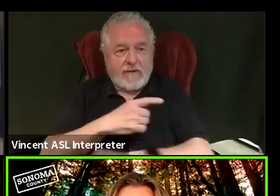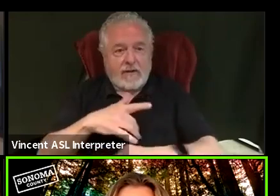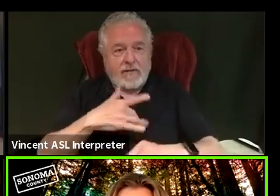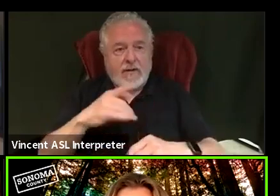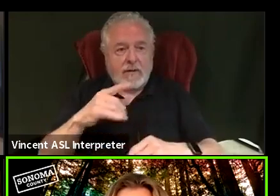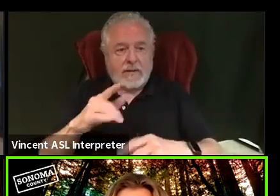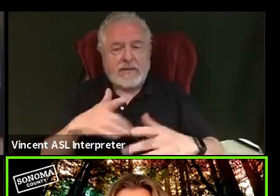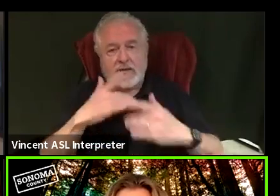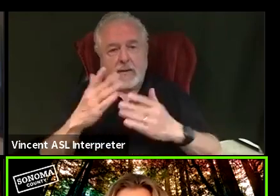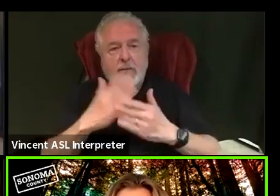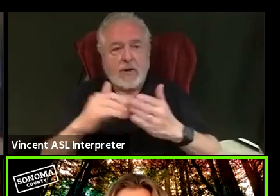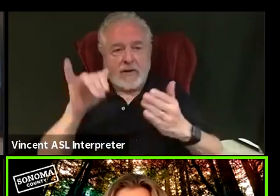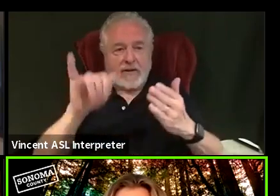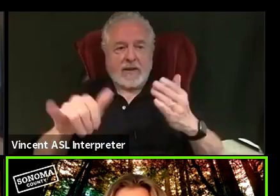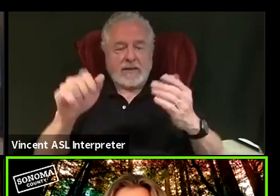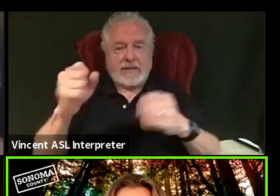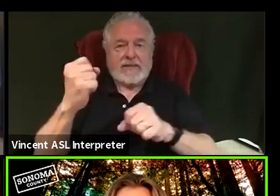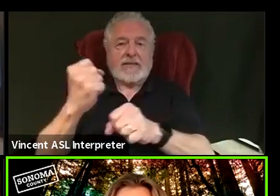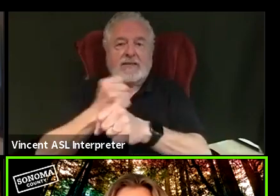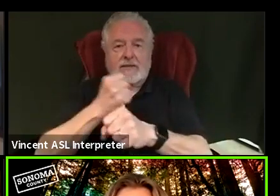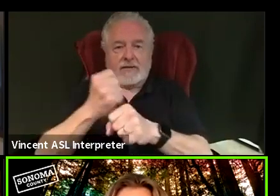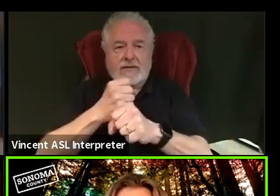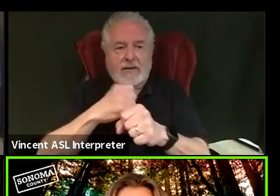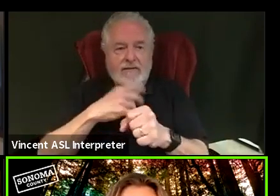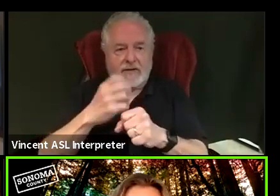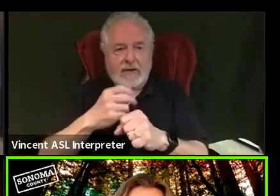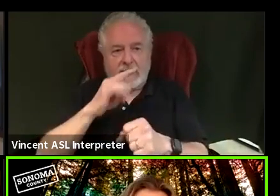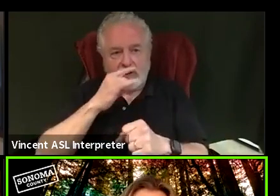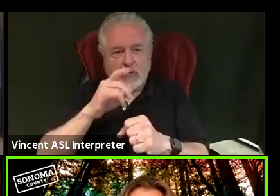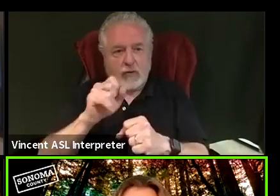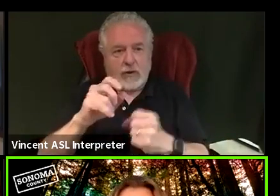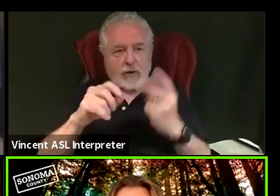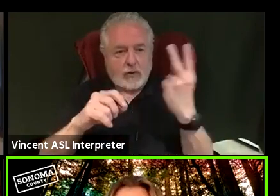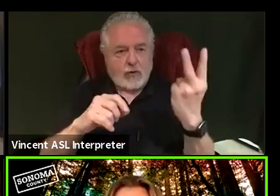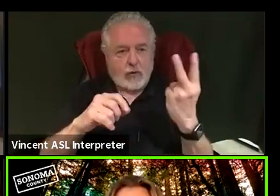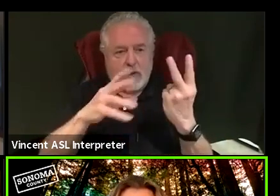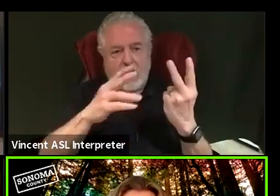like I'm excited to be part of those statistics. I've got kids who are